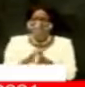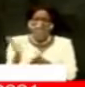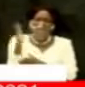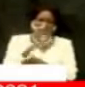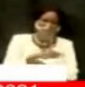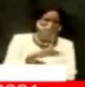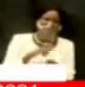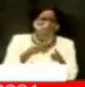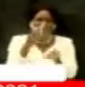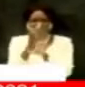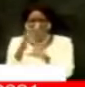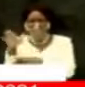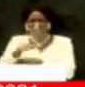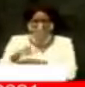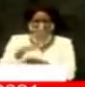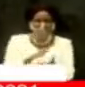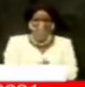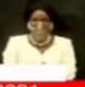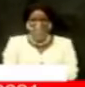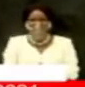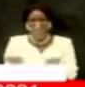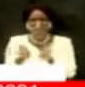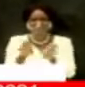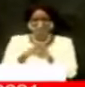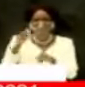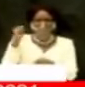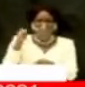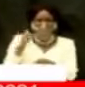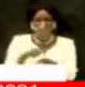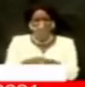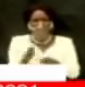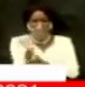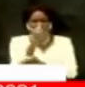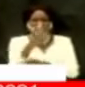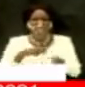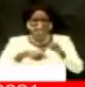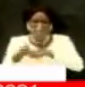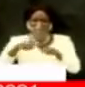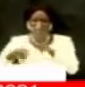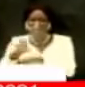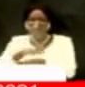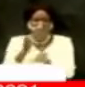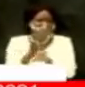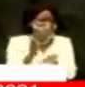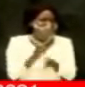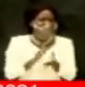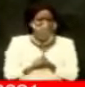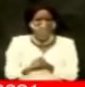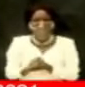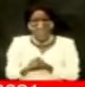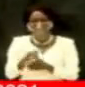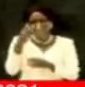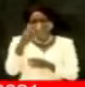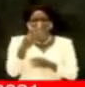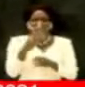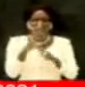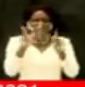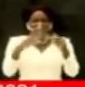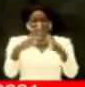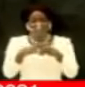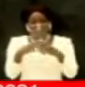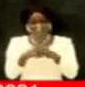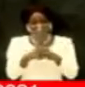malo siyana siyana dzulo anduna so nazungulira malo siyana siyana ikwenika kuti antu ambiri malipota kubwera ndo